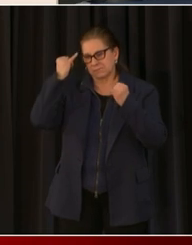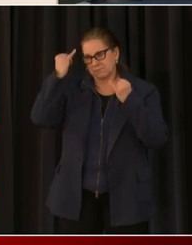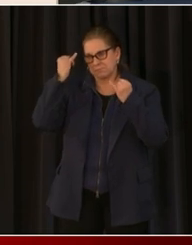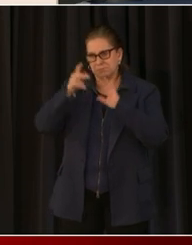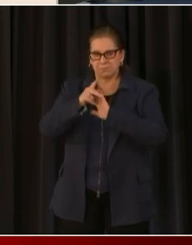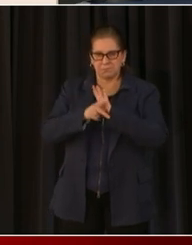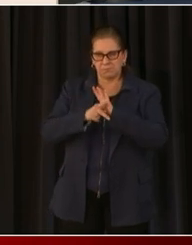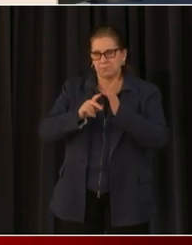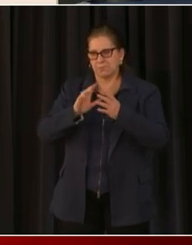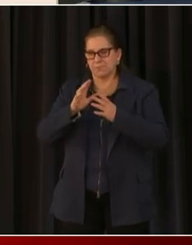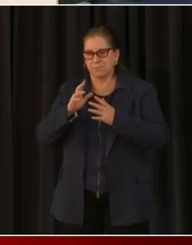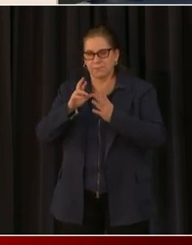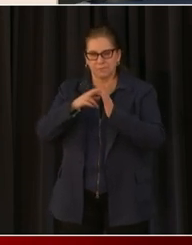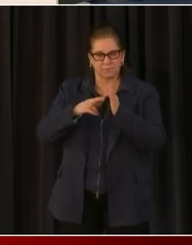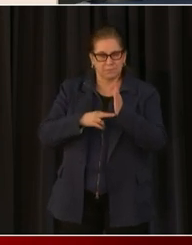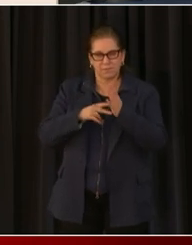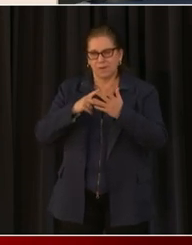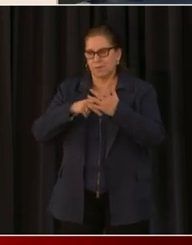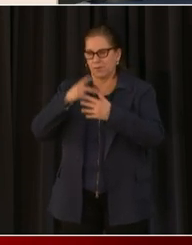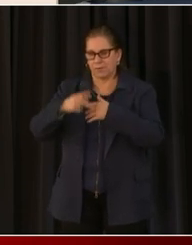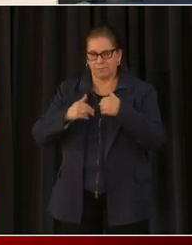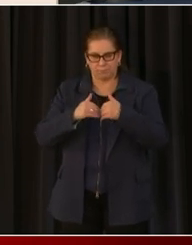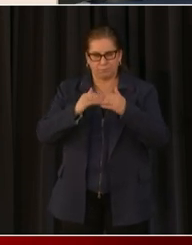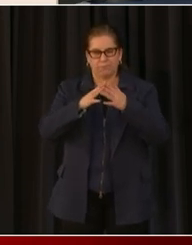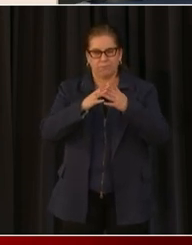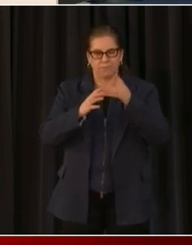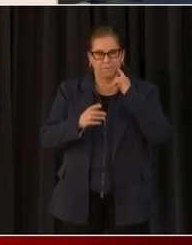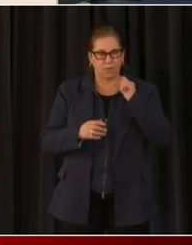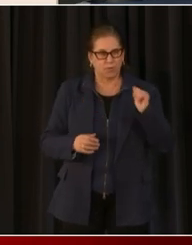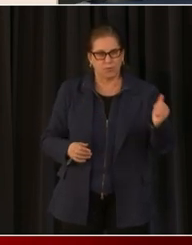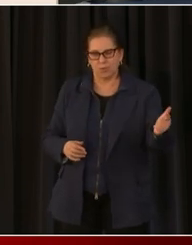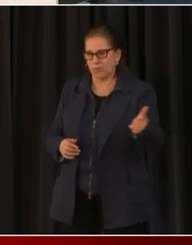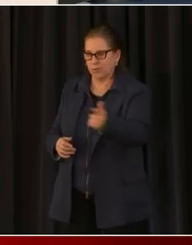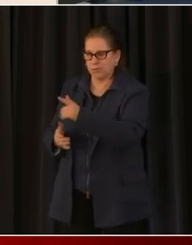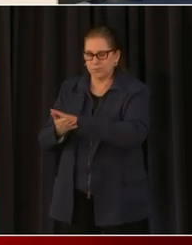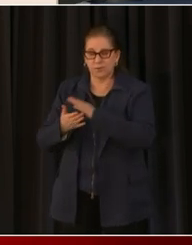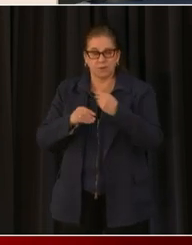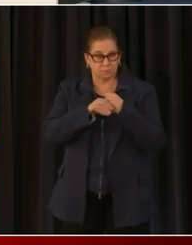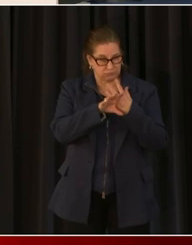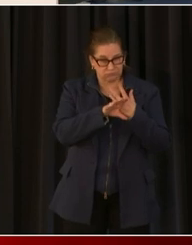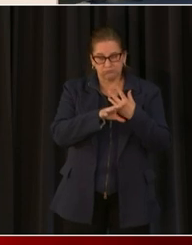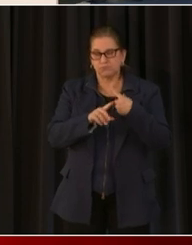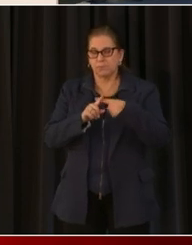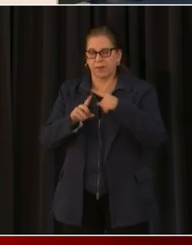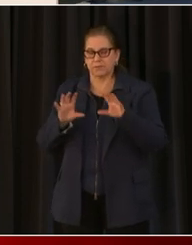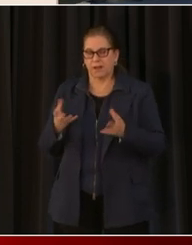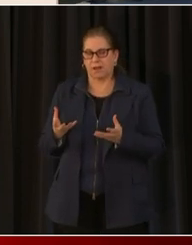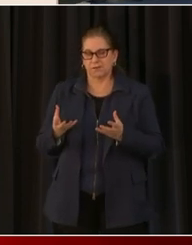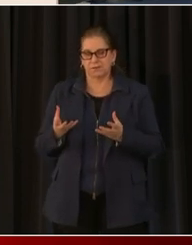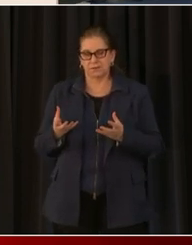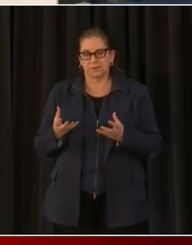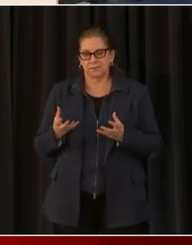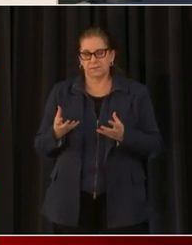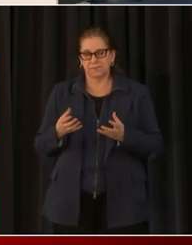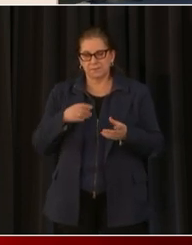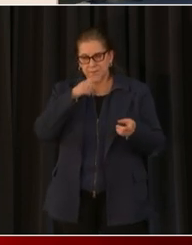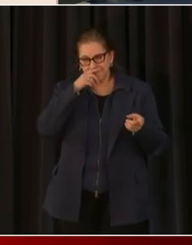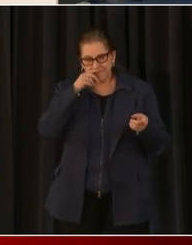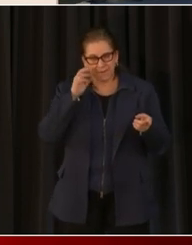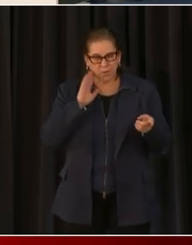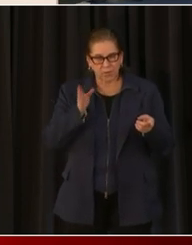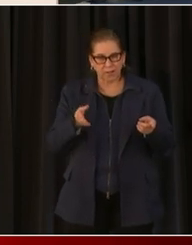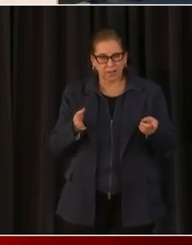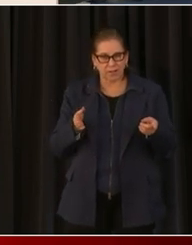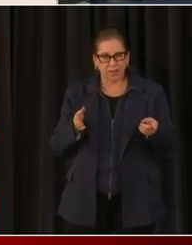all students that will be both in person and also remote available. And then at the school level, the schools will